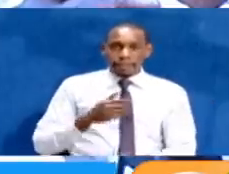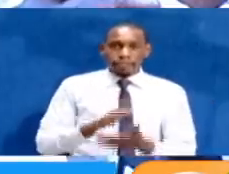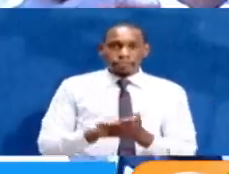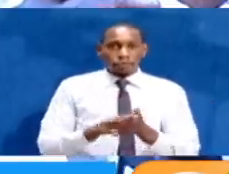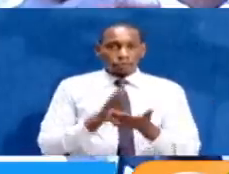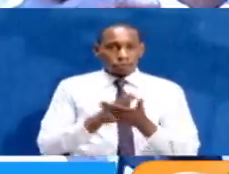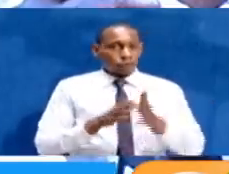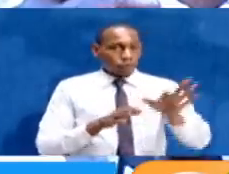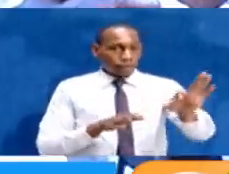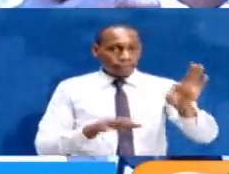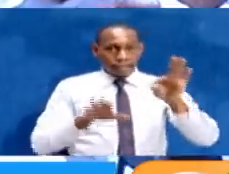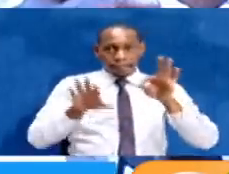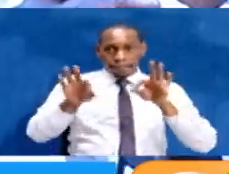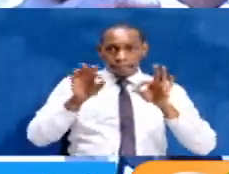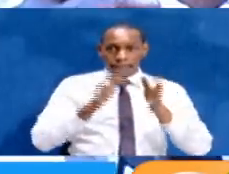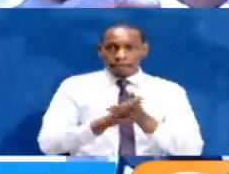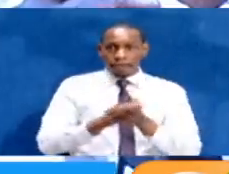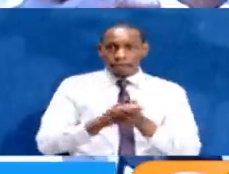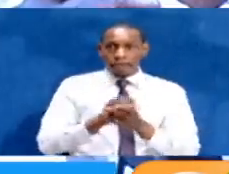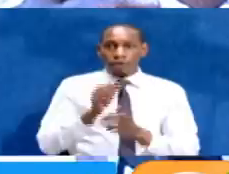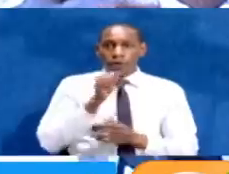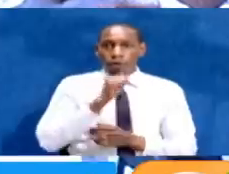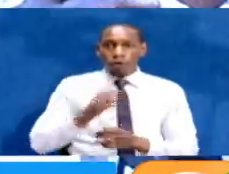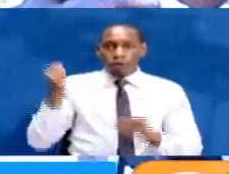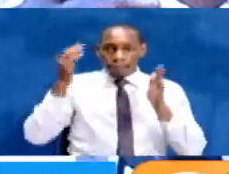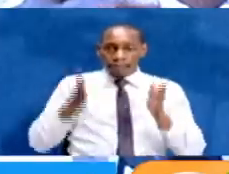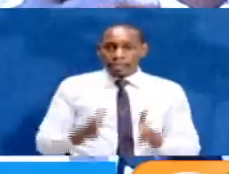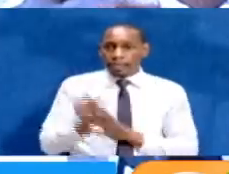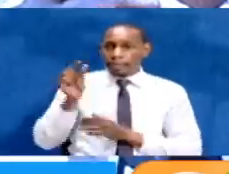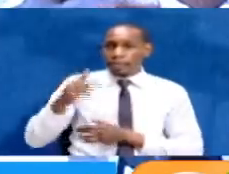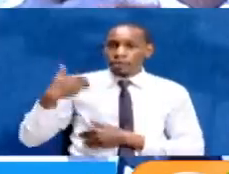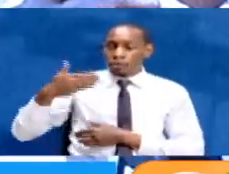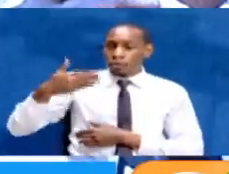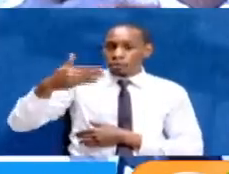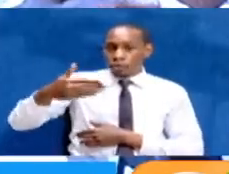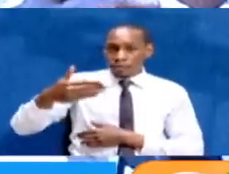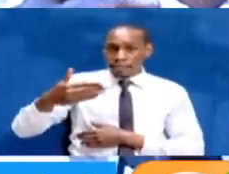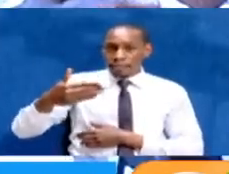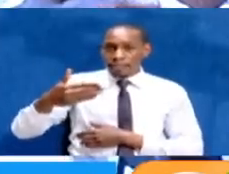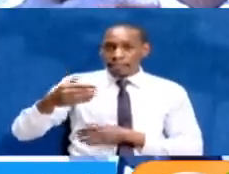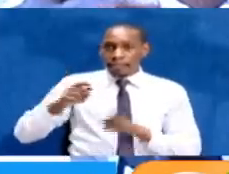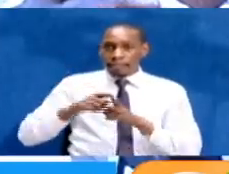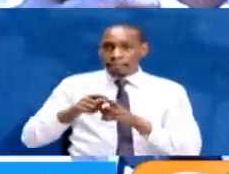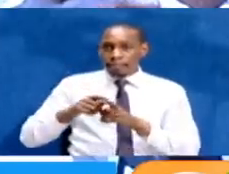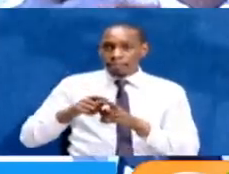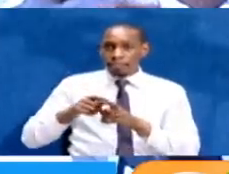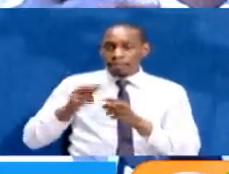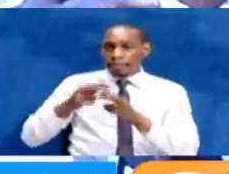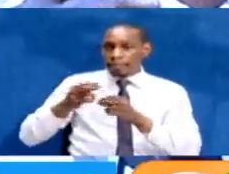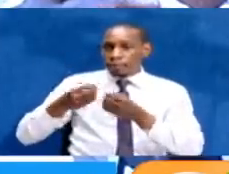pick your old politician, the guy who has always been around, and paint them